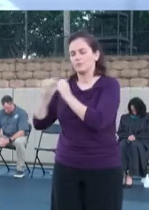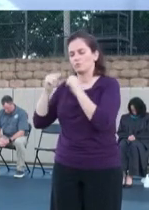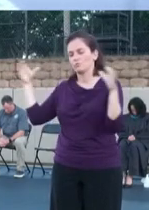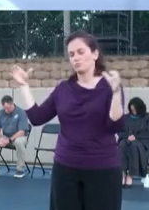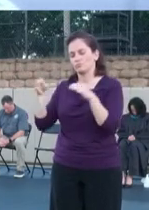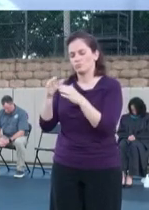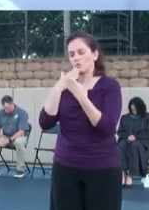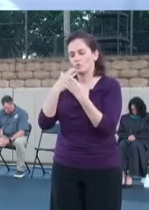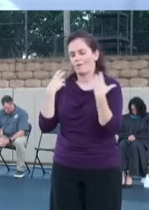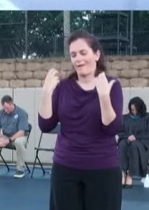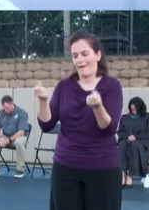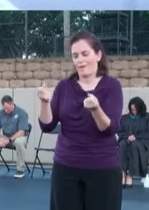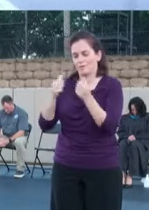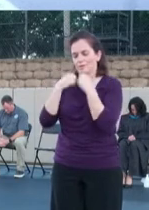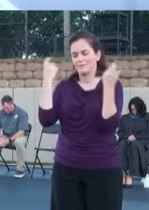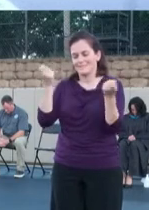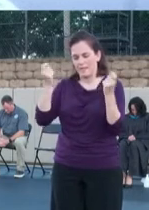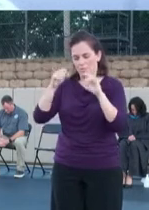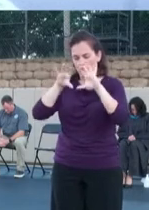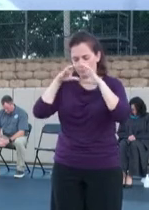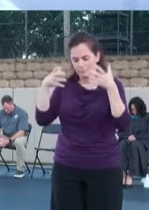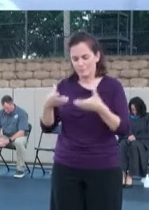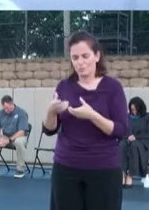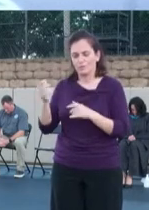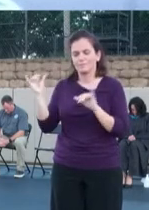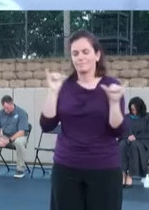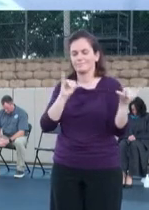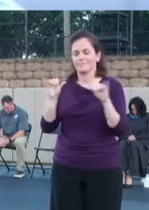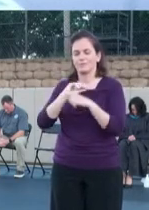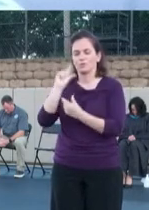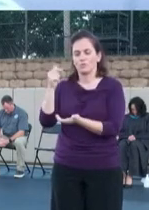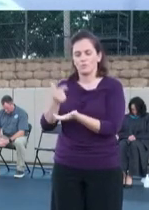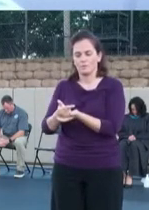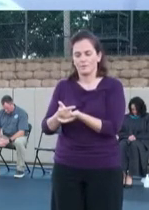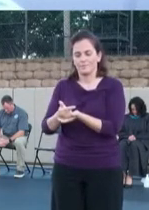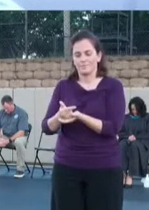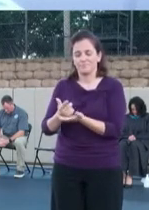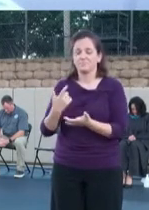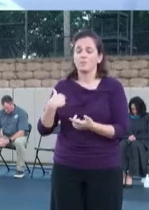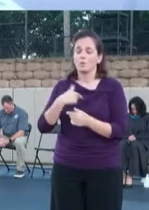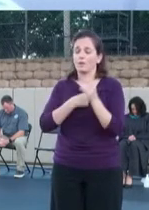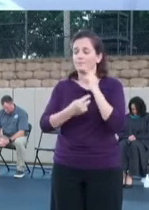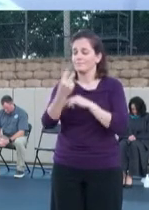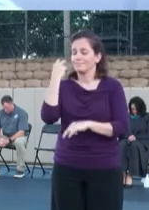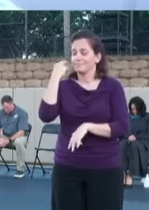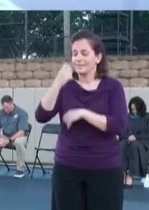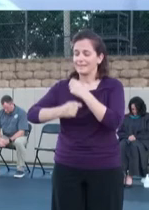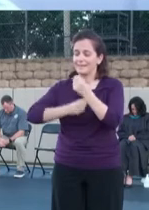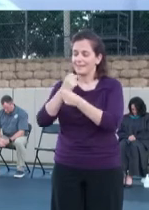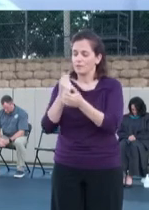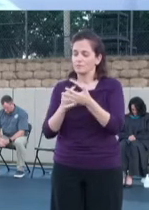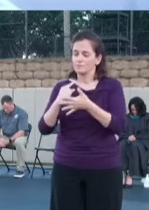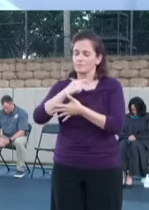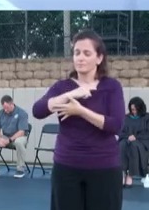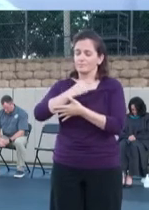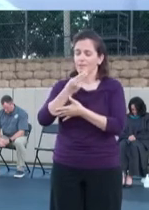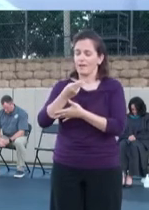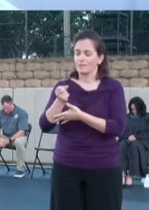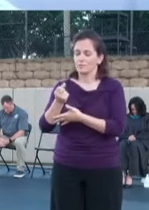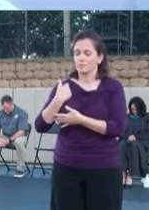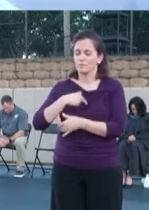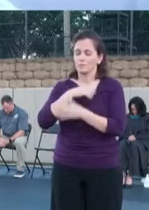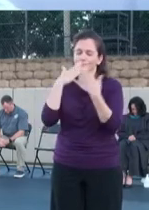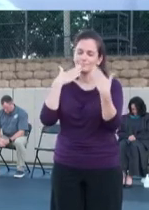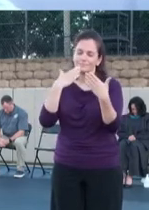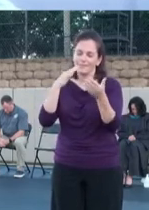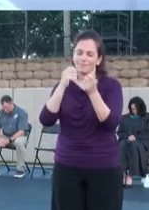good health to celebrate us as we graduate. As we reflect upon our years of high school, we are grateful